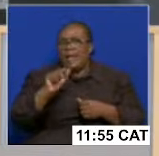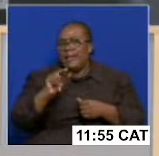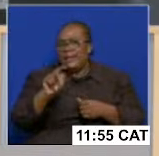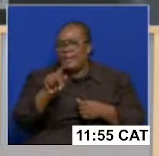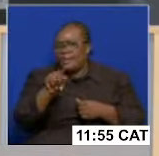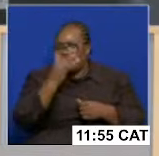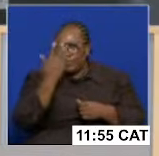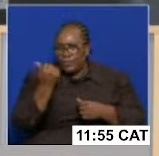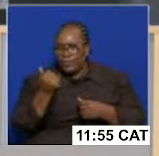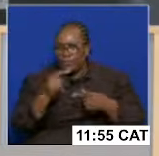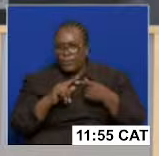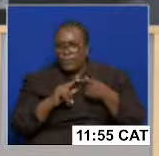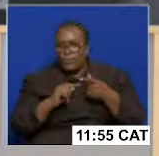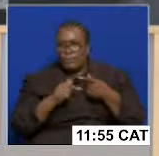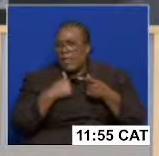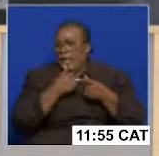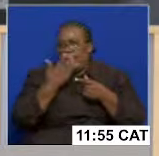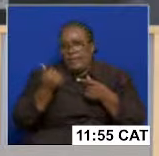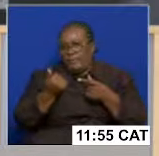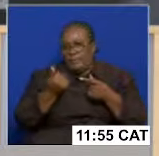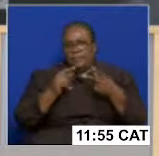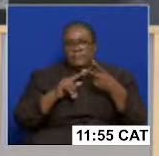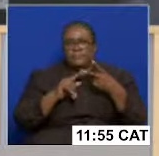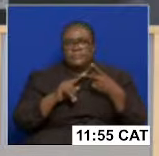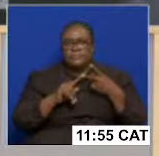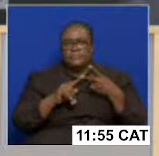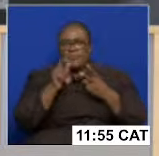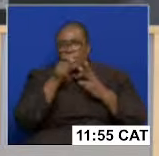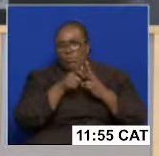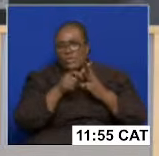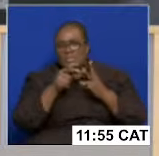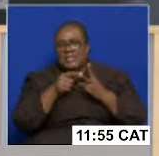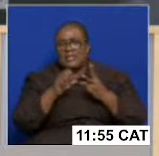No, I don't know them. Do you know this person named Sonika Burden?